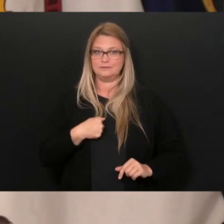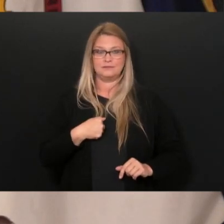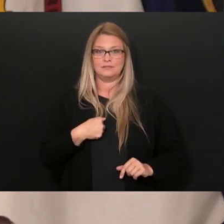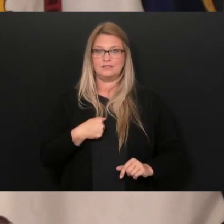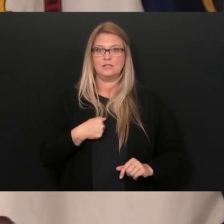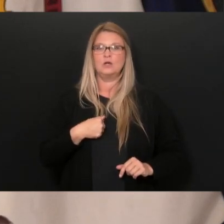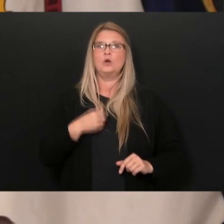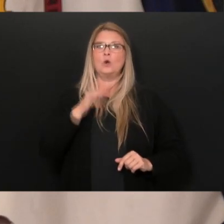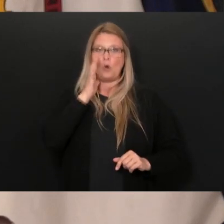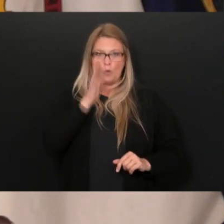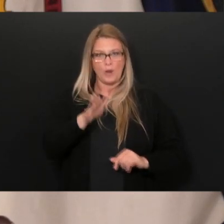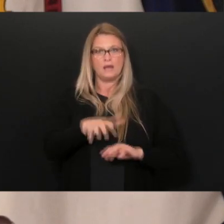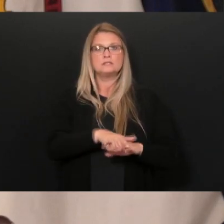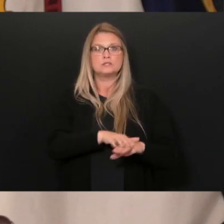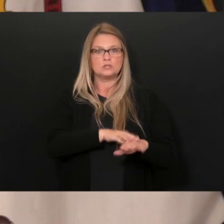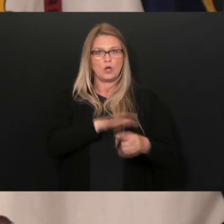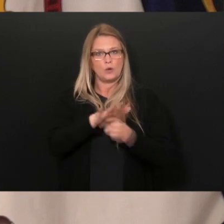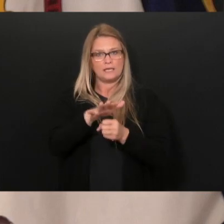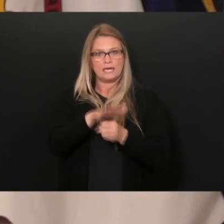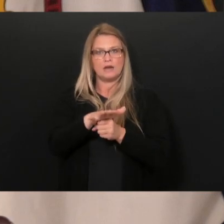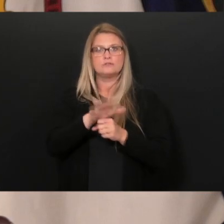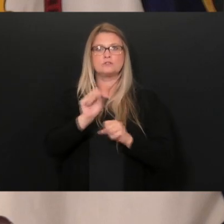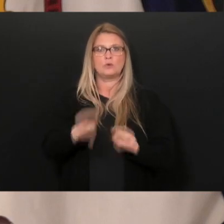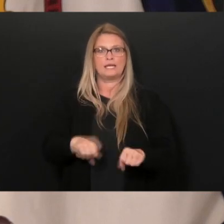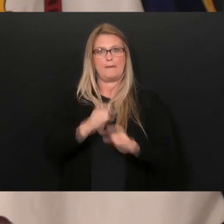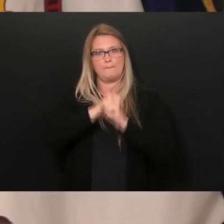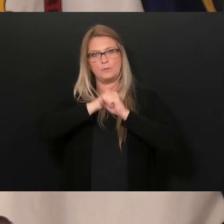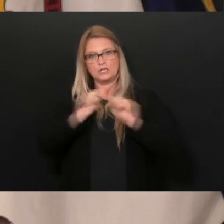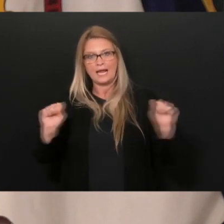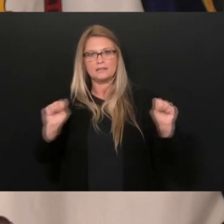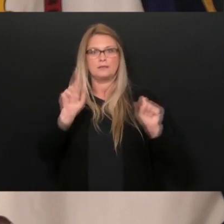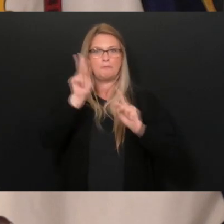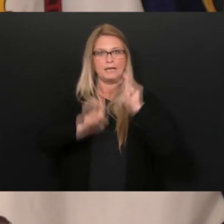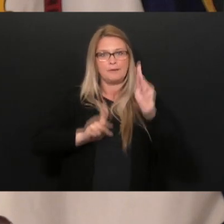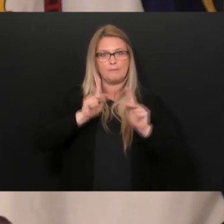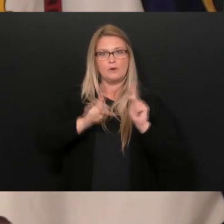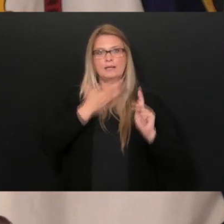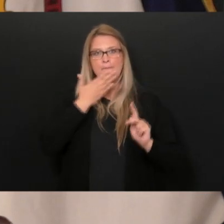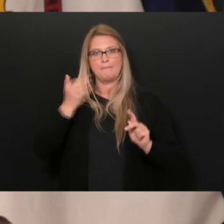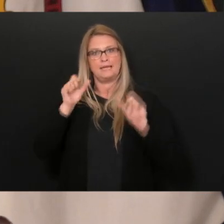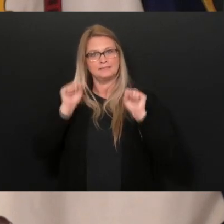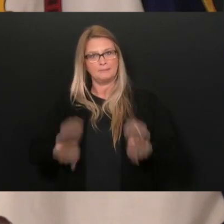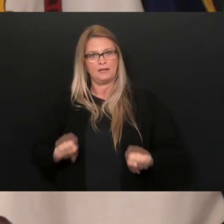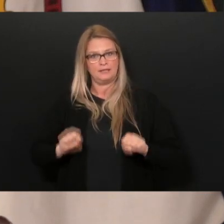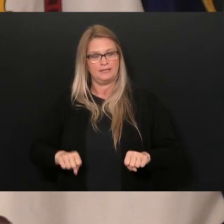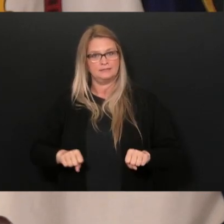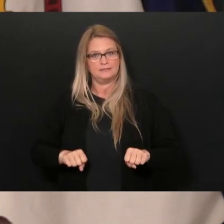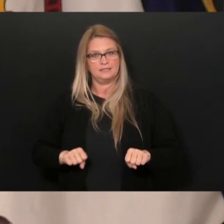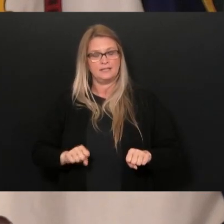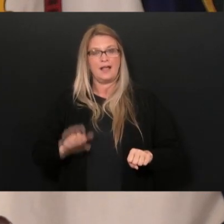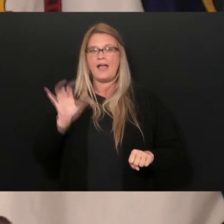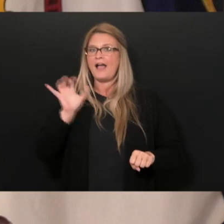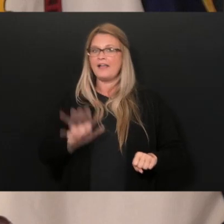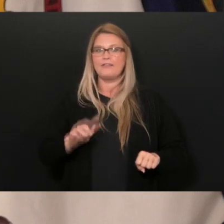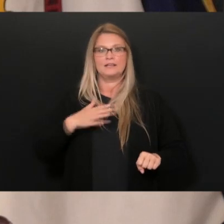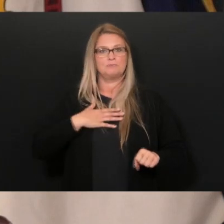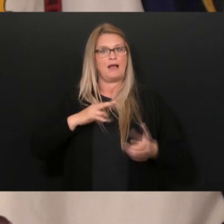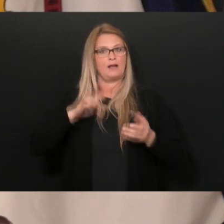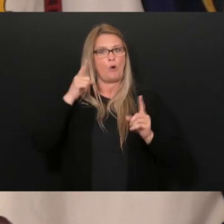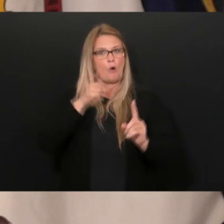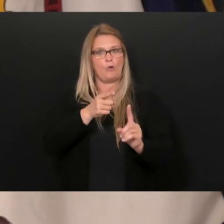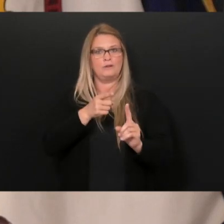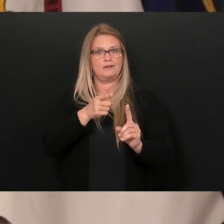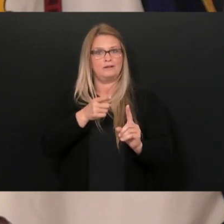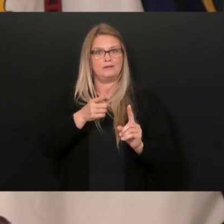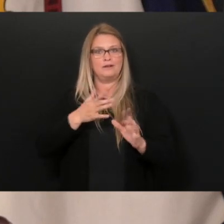We're going to go slow enough that we protect our people to the very, very best of all of our abilities. And that's what we're doing. We're